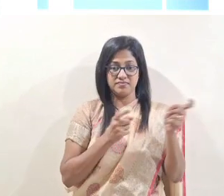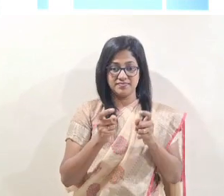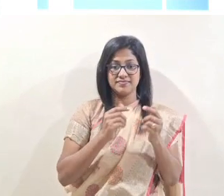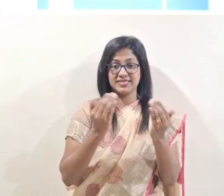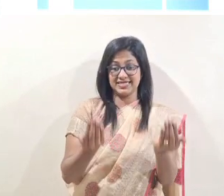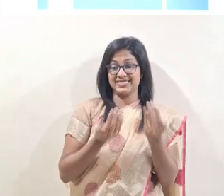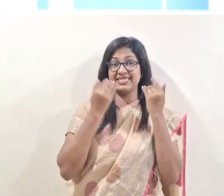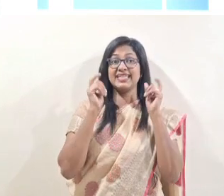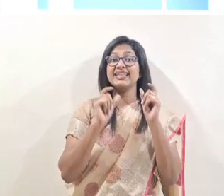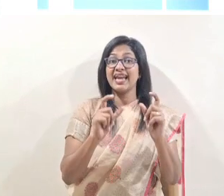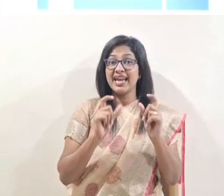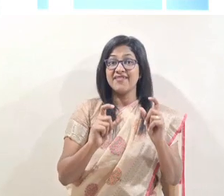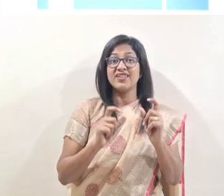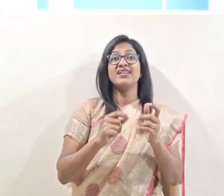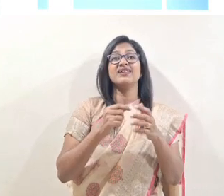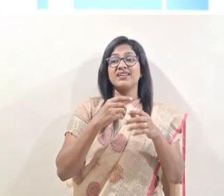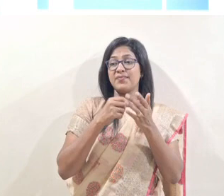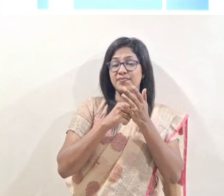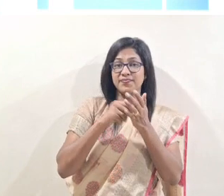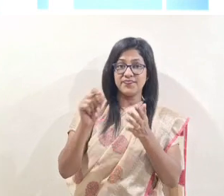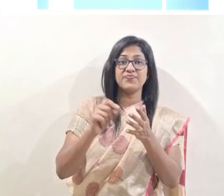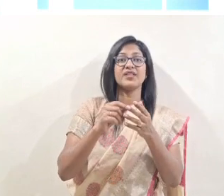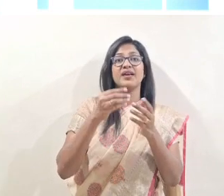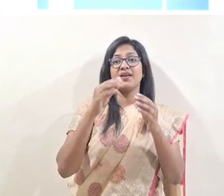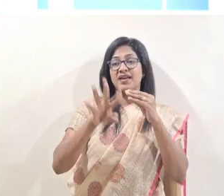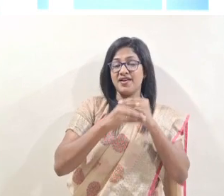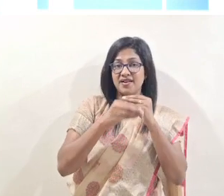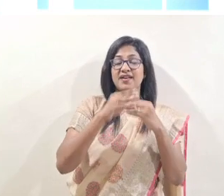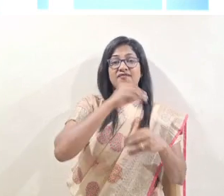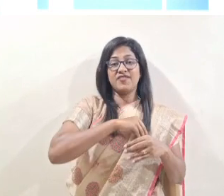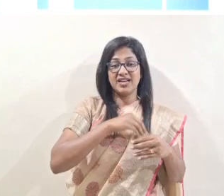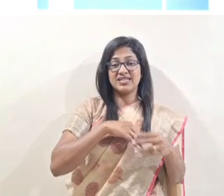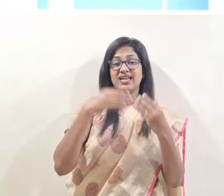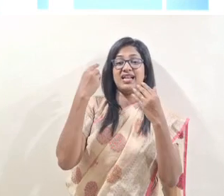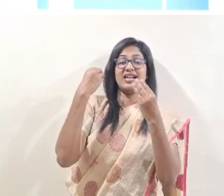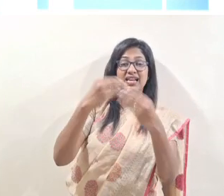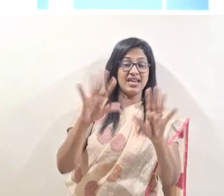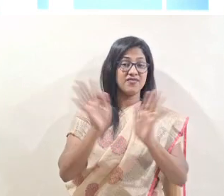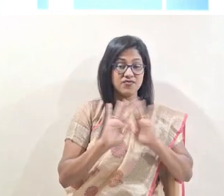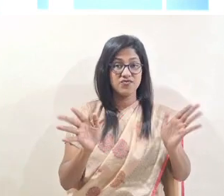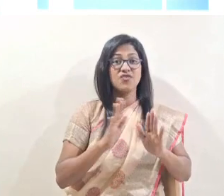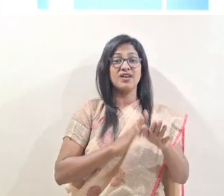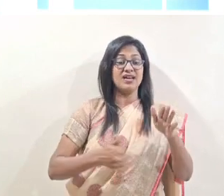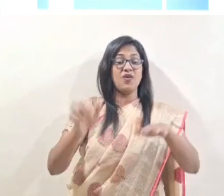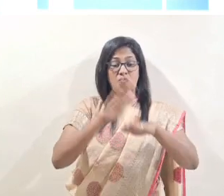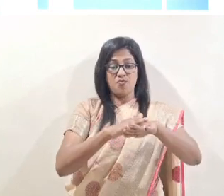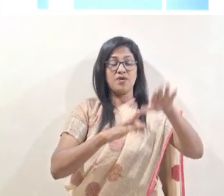hygiene which we have to maintain: grant least privileges, avoid redundancies and